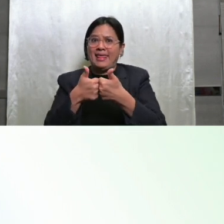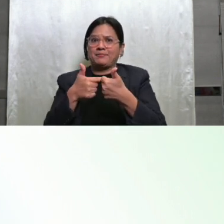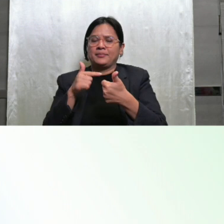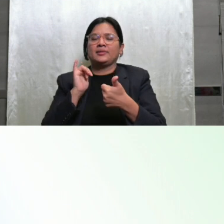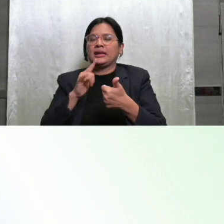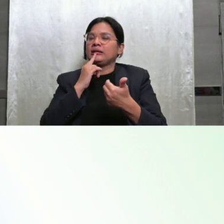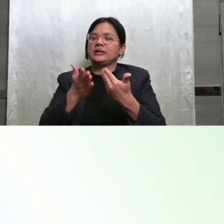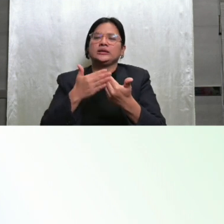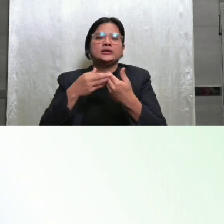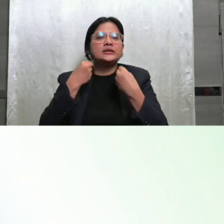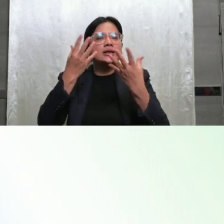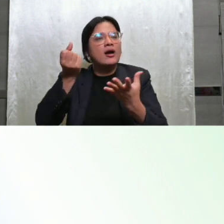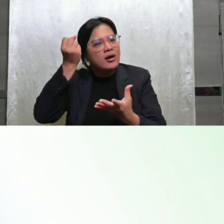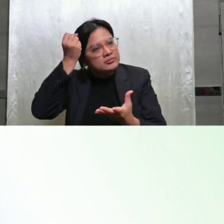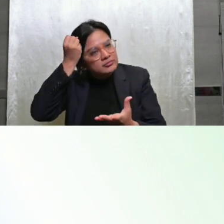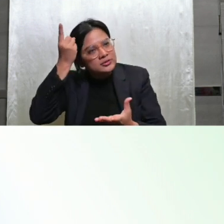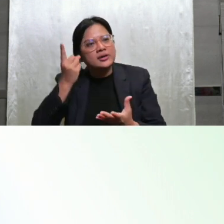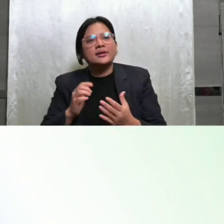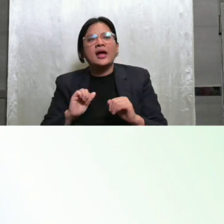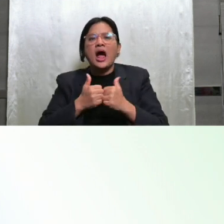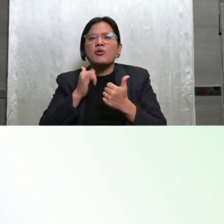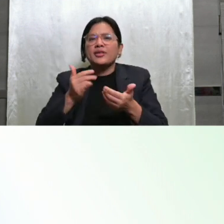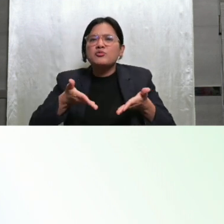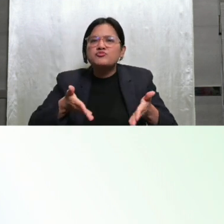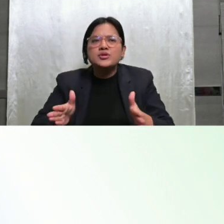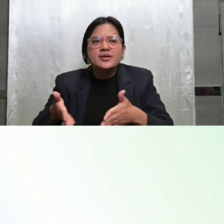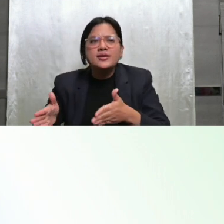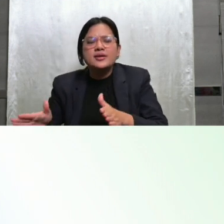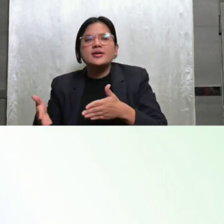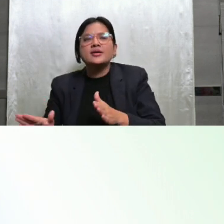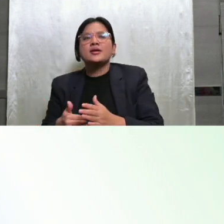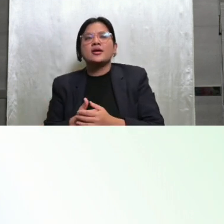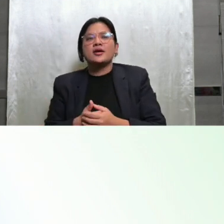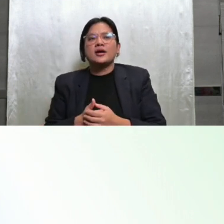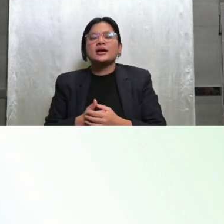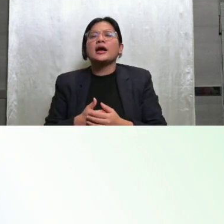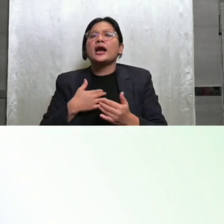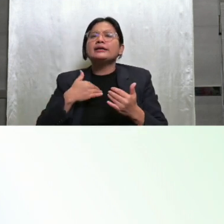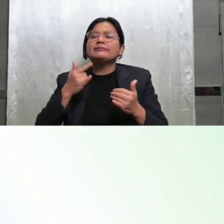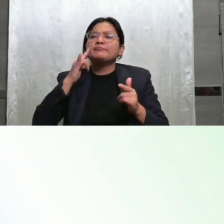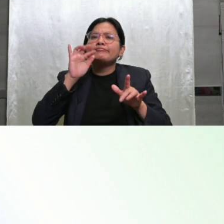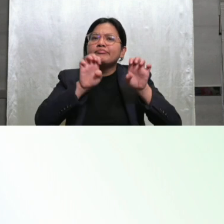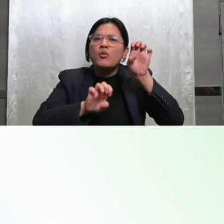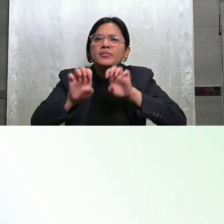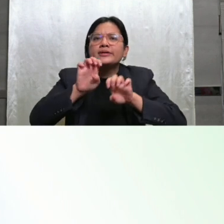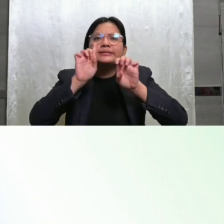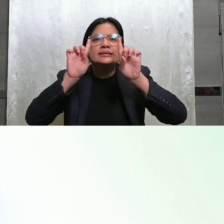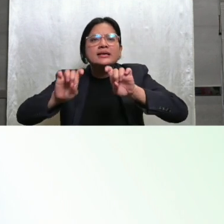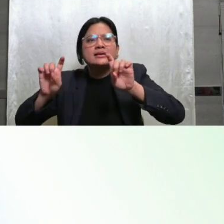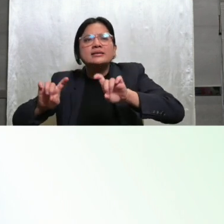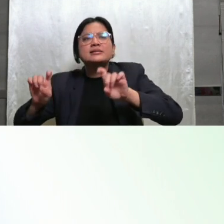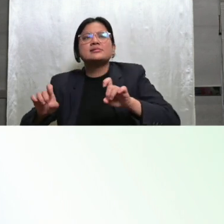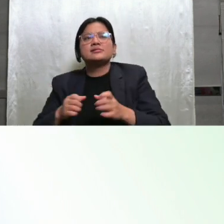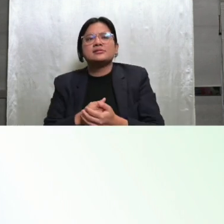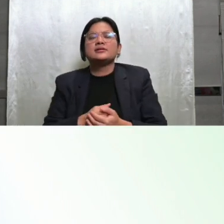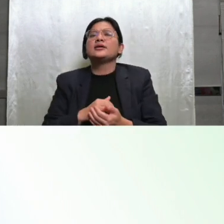can challenge yourself, you can get help through videos and small text, and you get a feedback and earn coins.